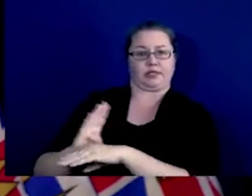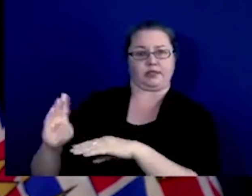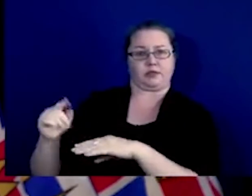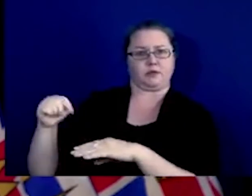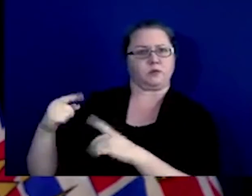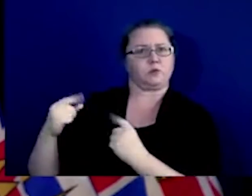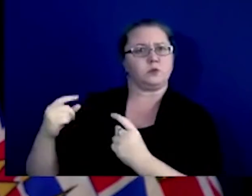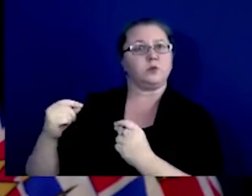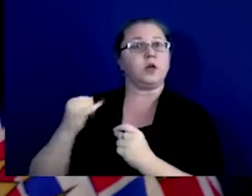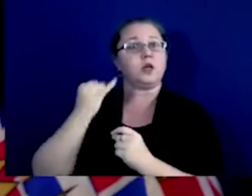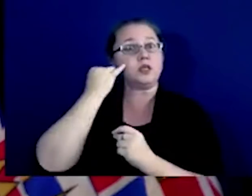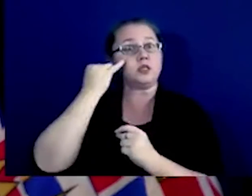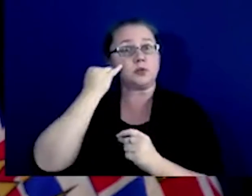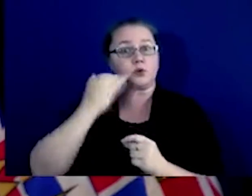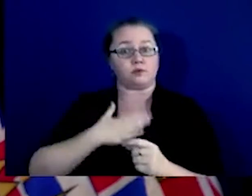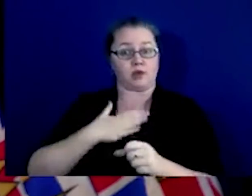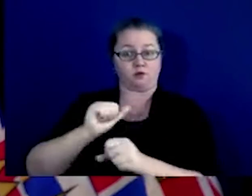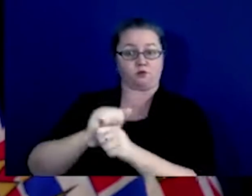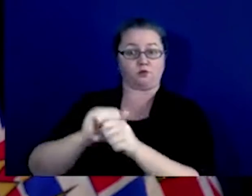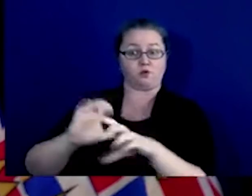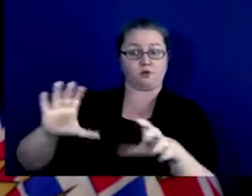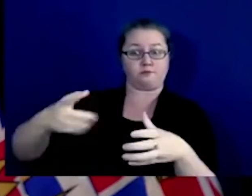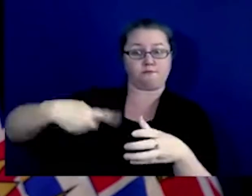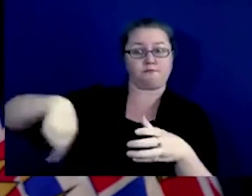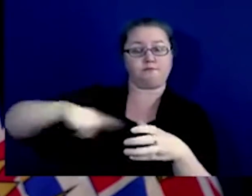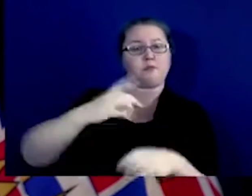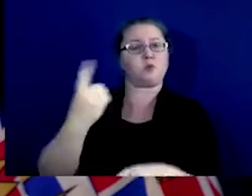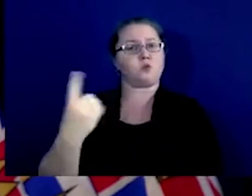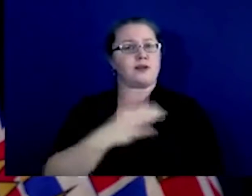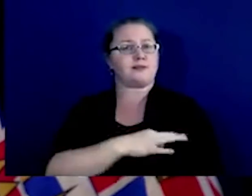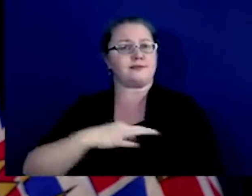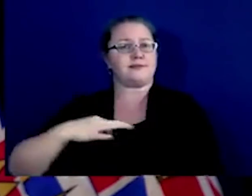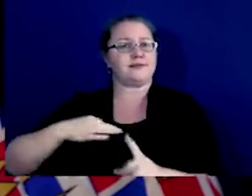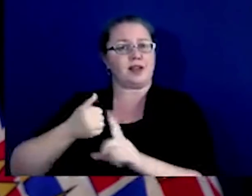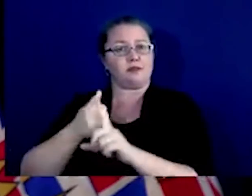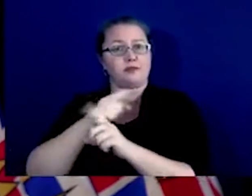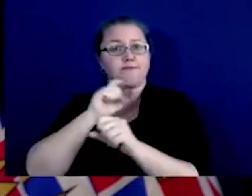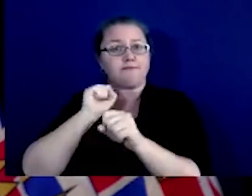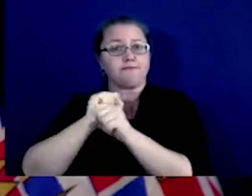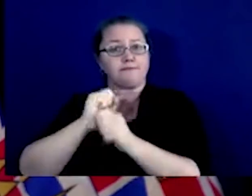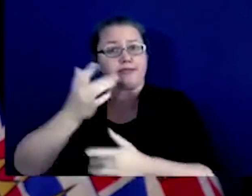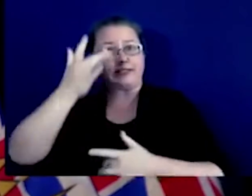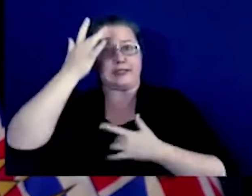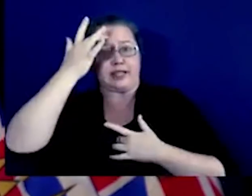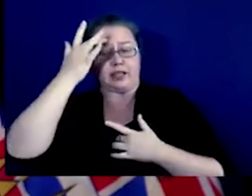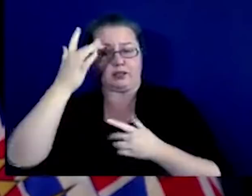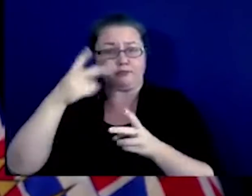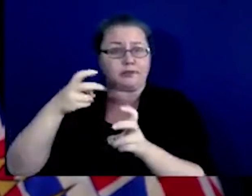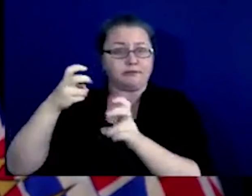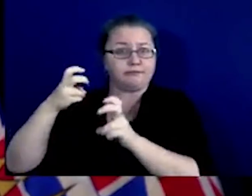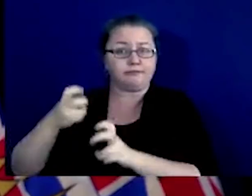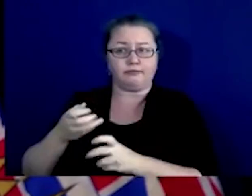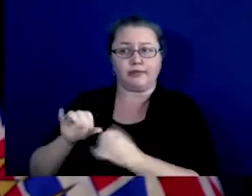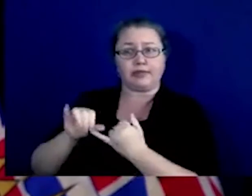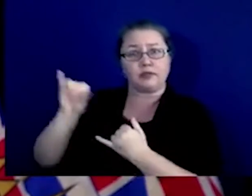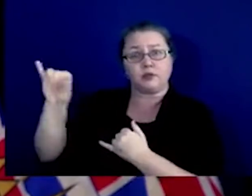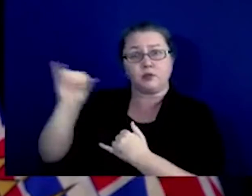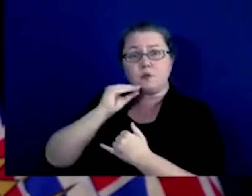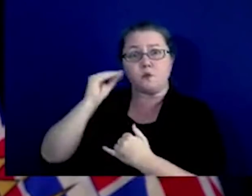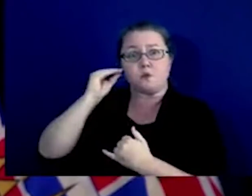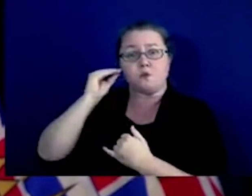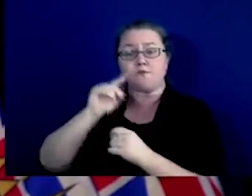and you don't have to figure things out on your own. Public health teams will be and are there to assess the risks, to